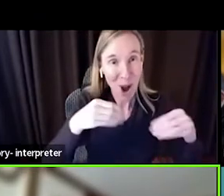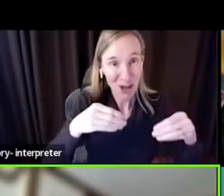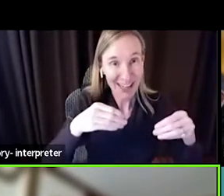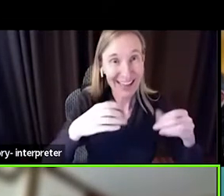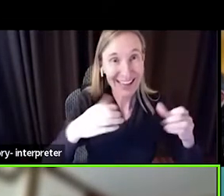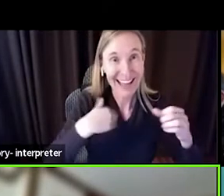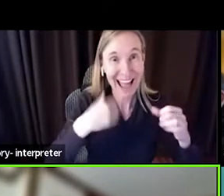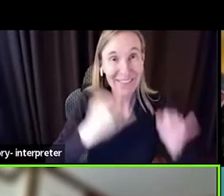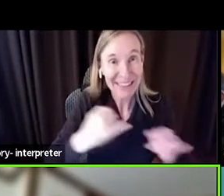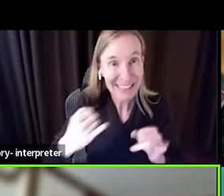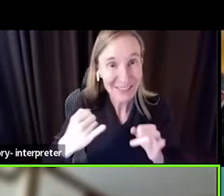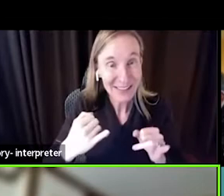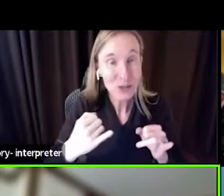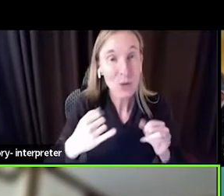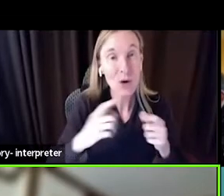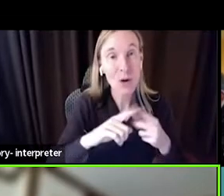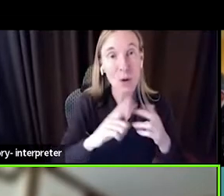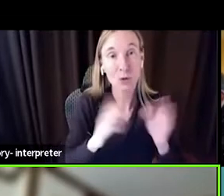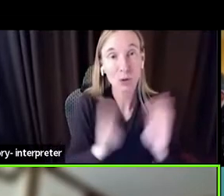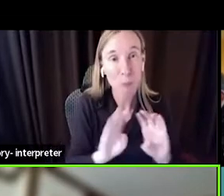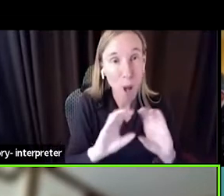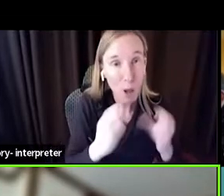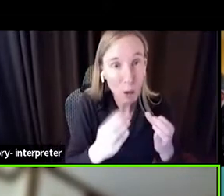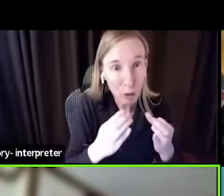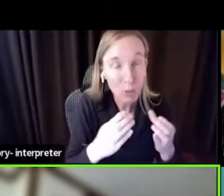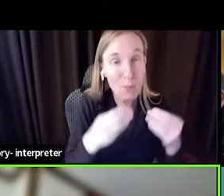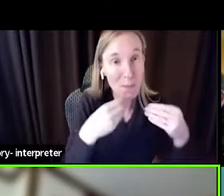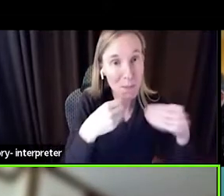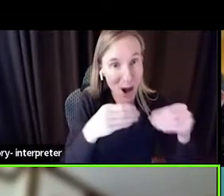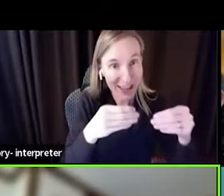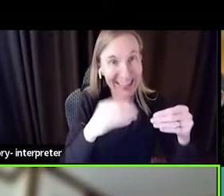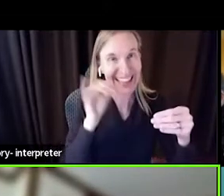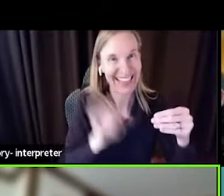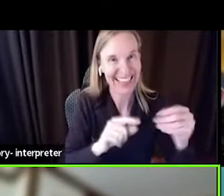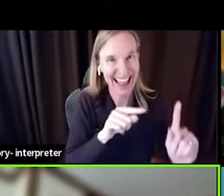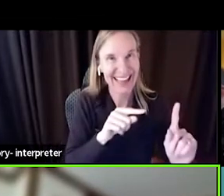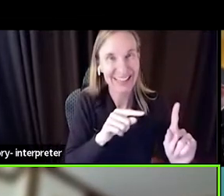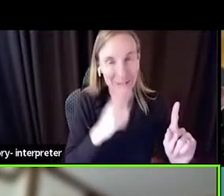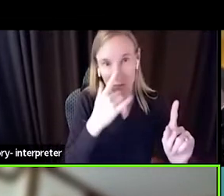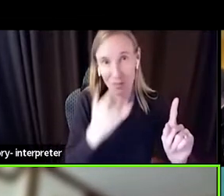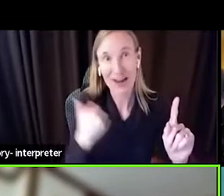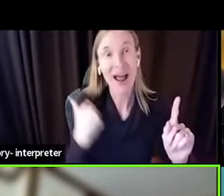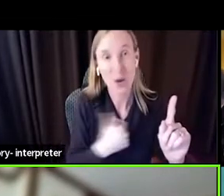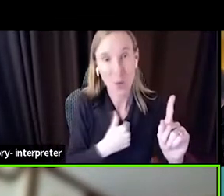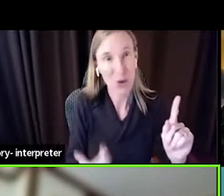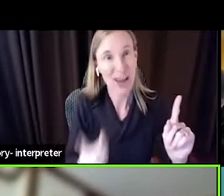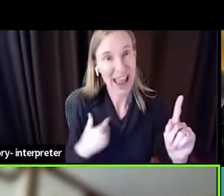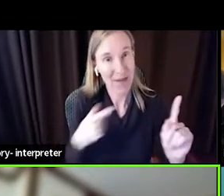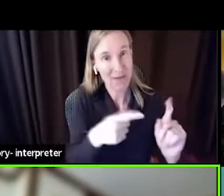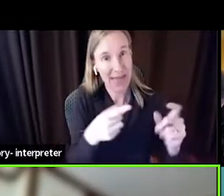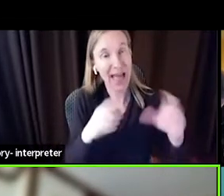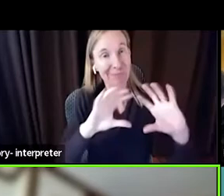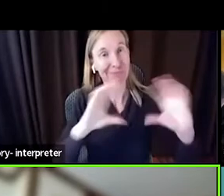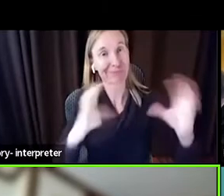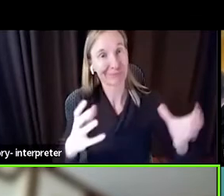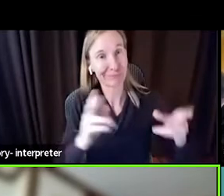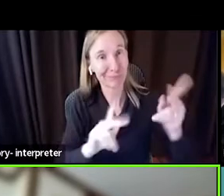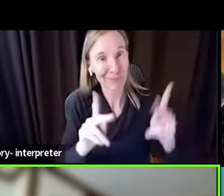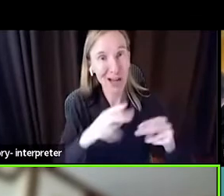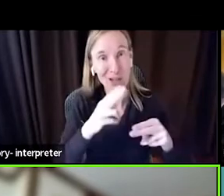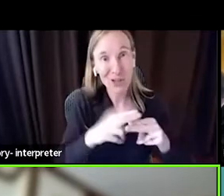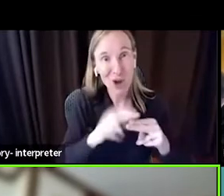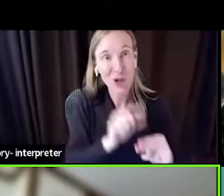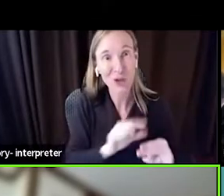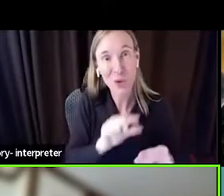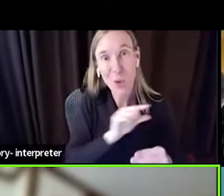here in Vermont, as you know, we have a temporarily unmerged individual and small group market, also known as a qualified